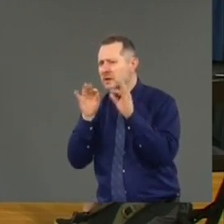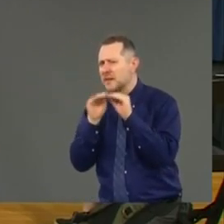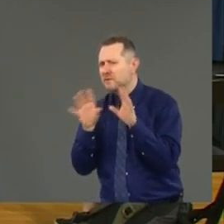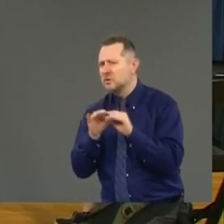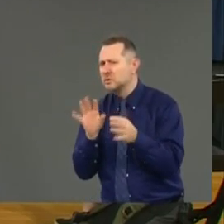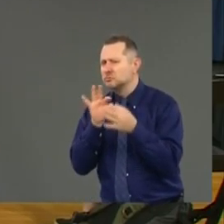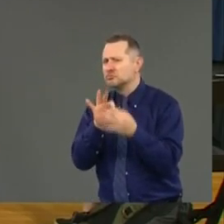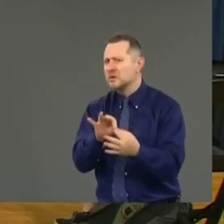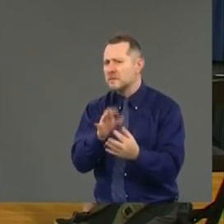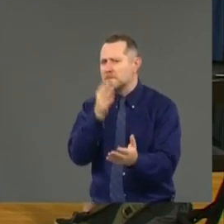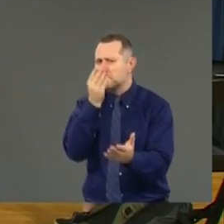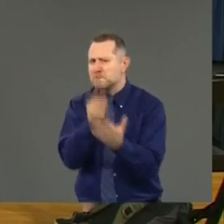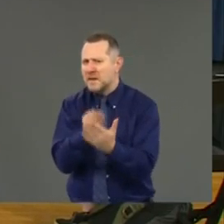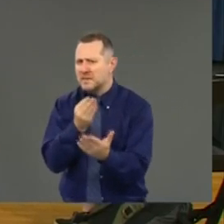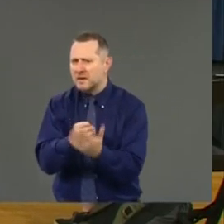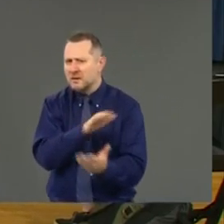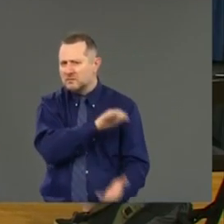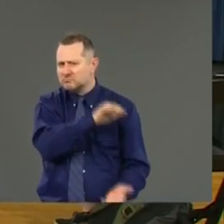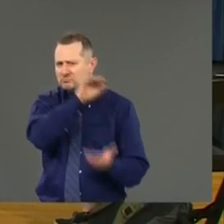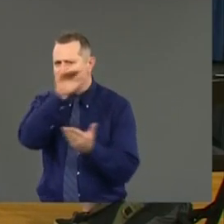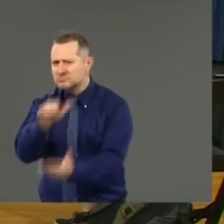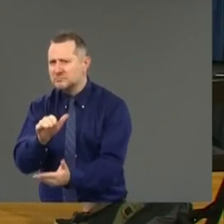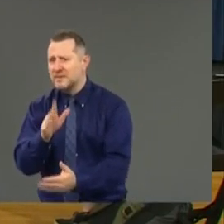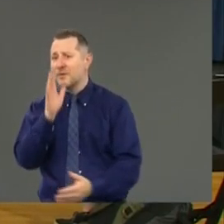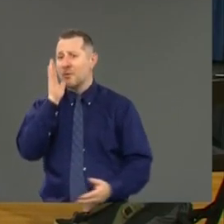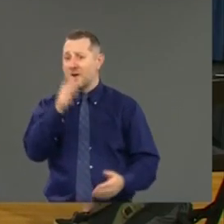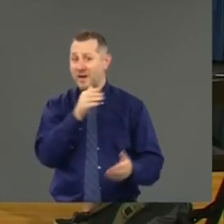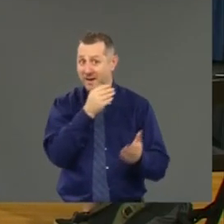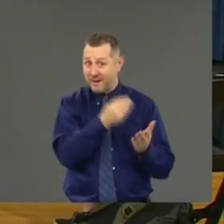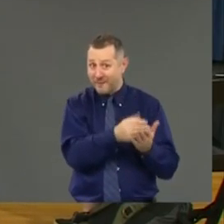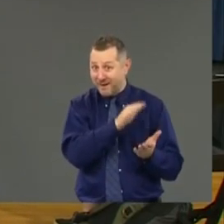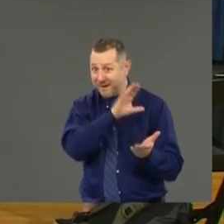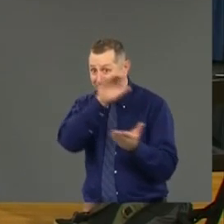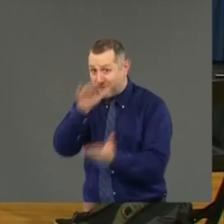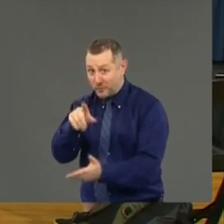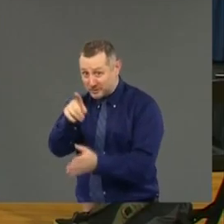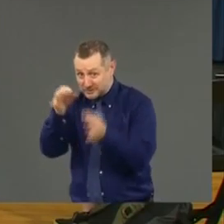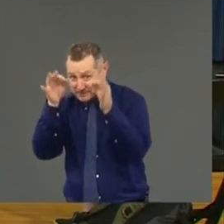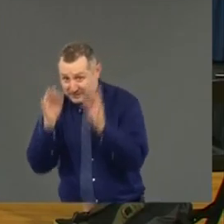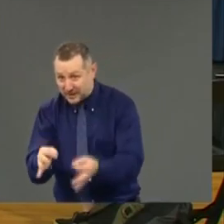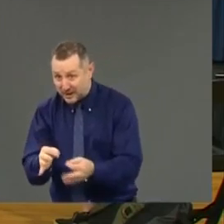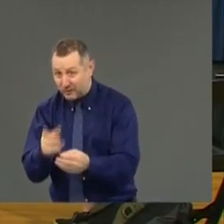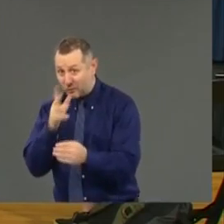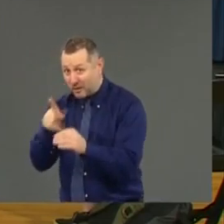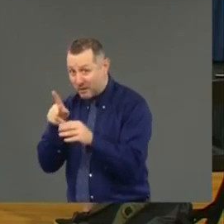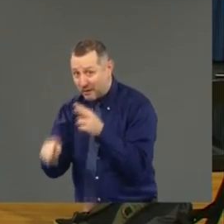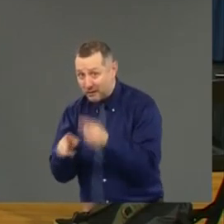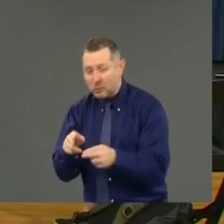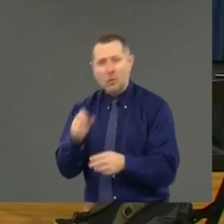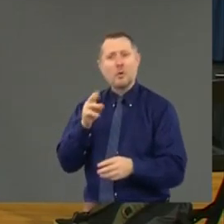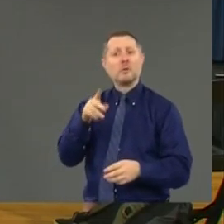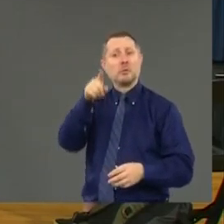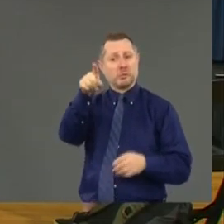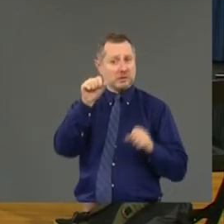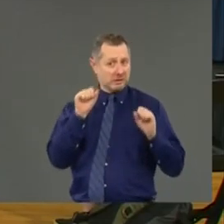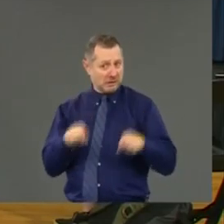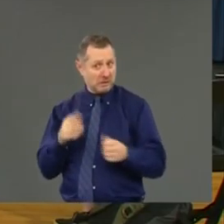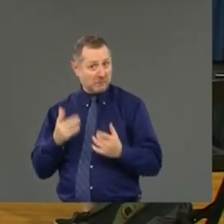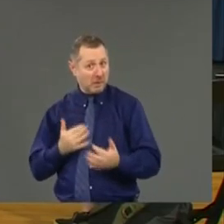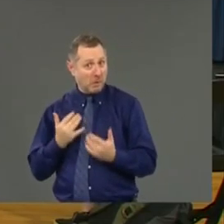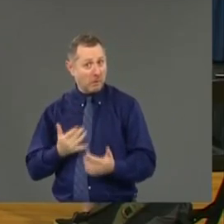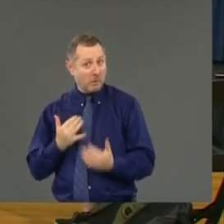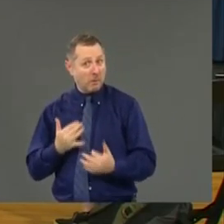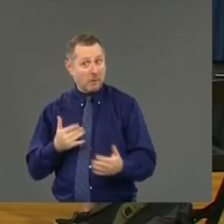before making any decisions on state budget cuts. But as you wait, which could be a while, has a state taken